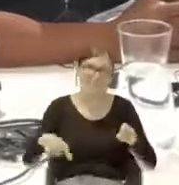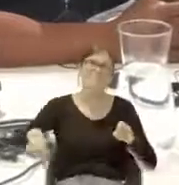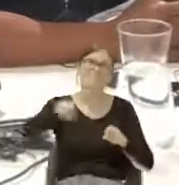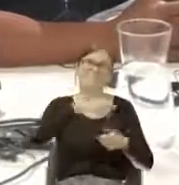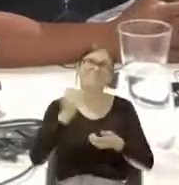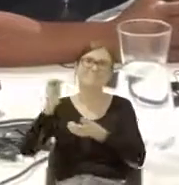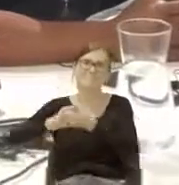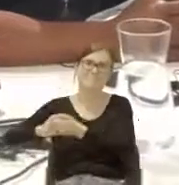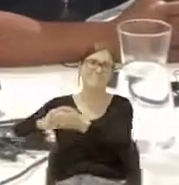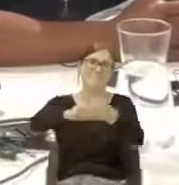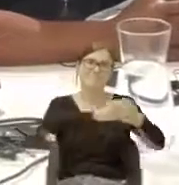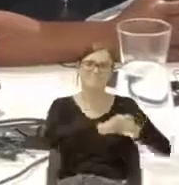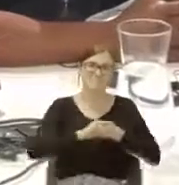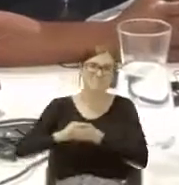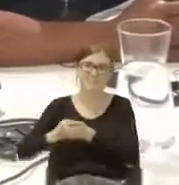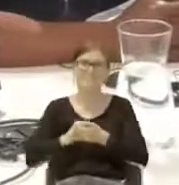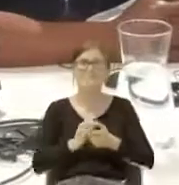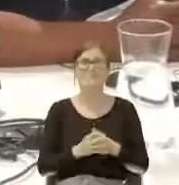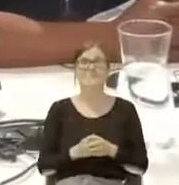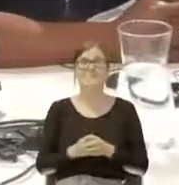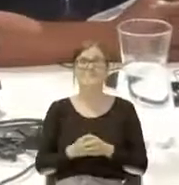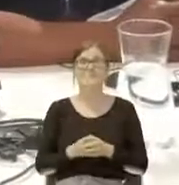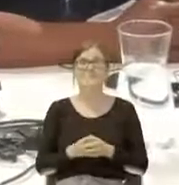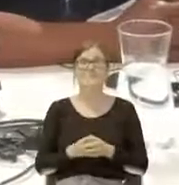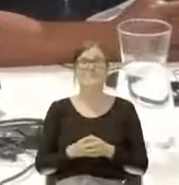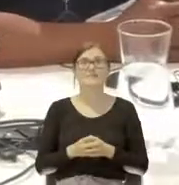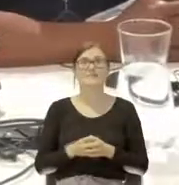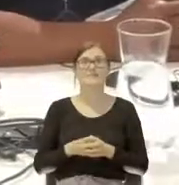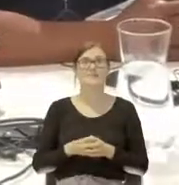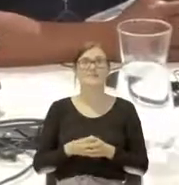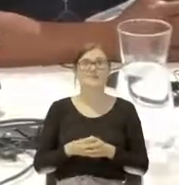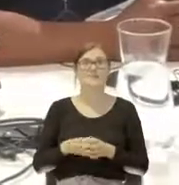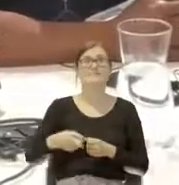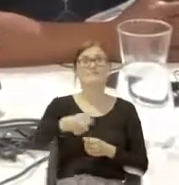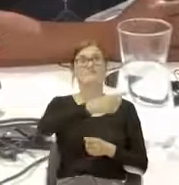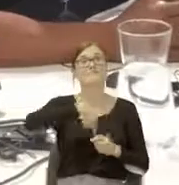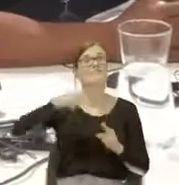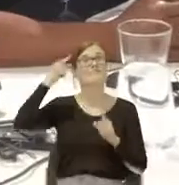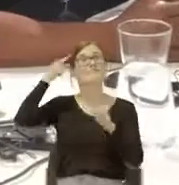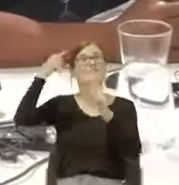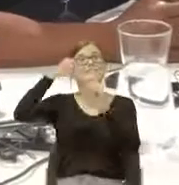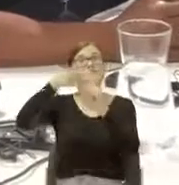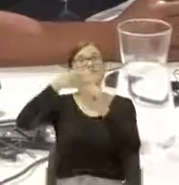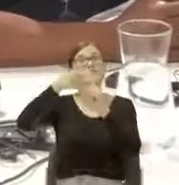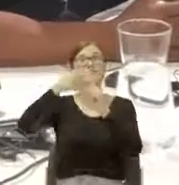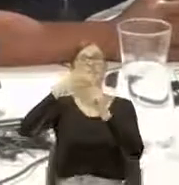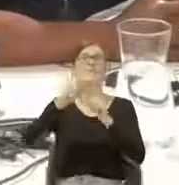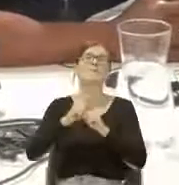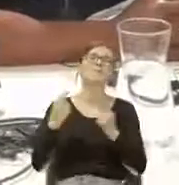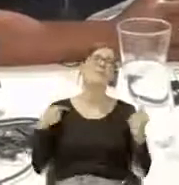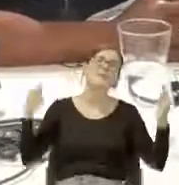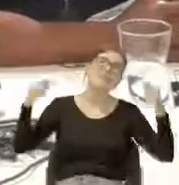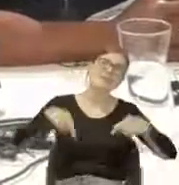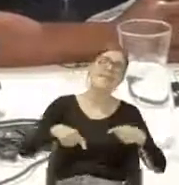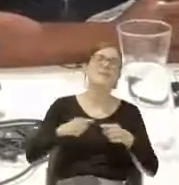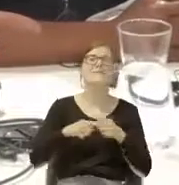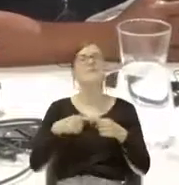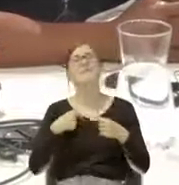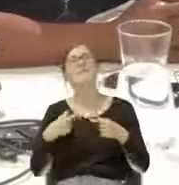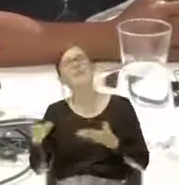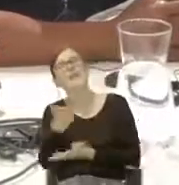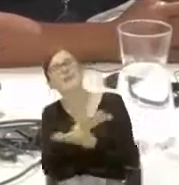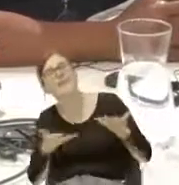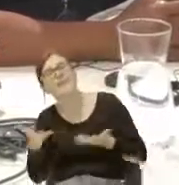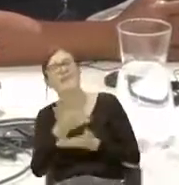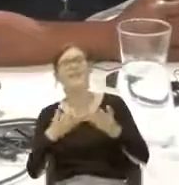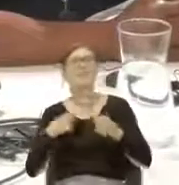hollowing, the vacuum left by the hollowing of the state. We see our role, the role of civil society and